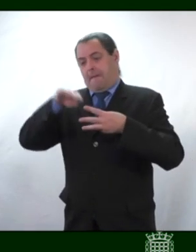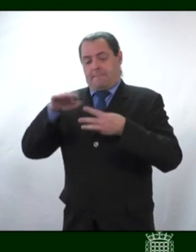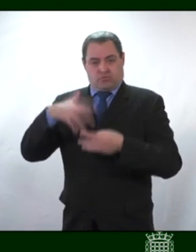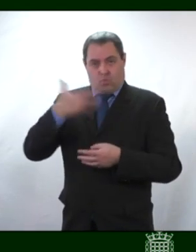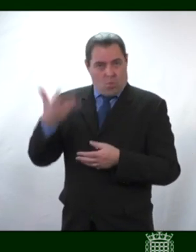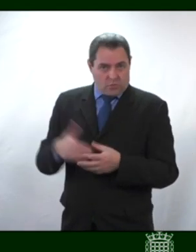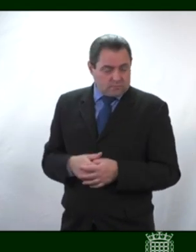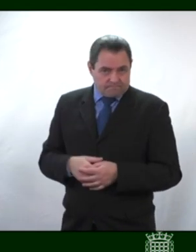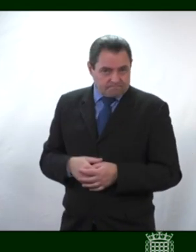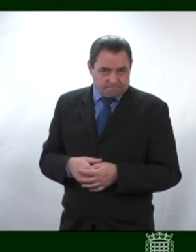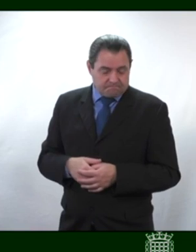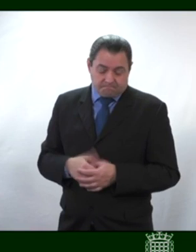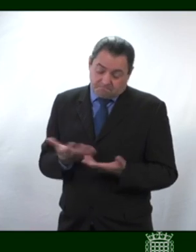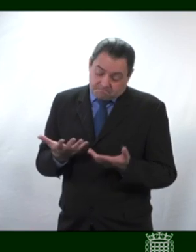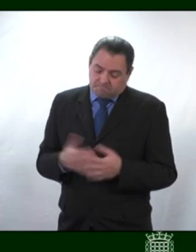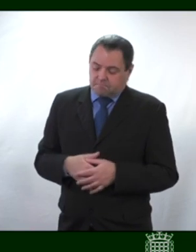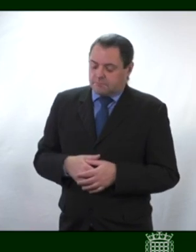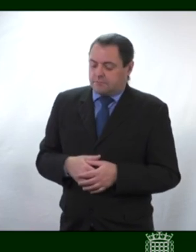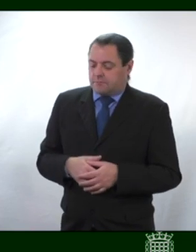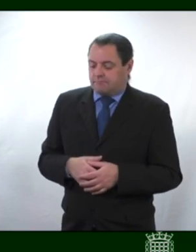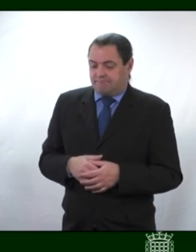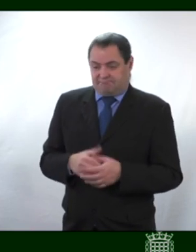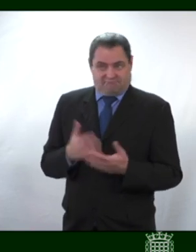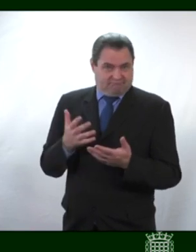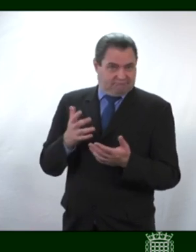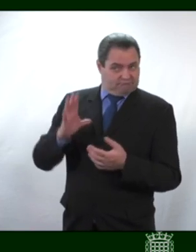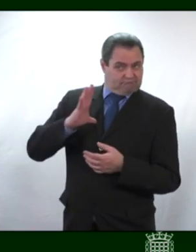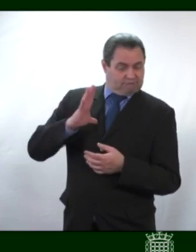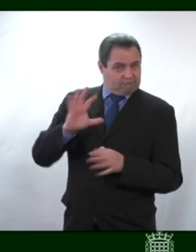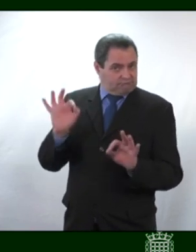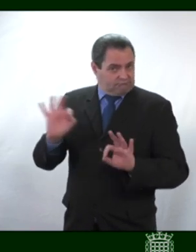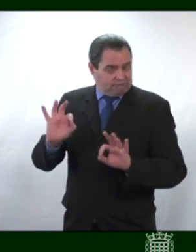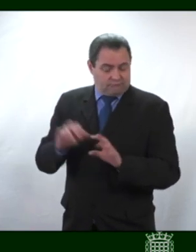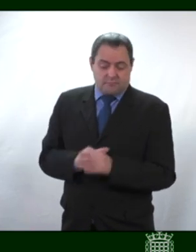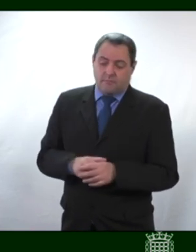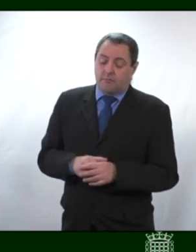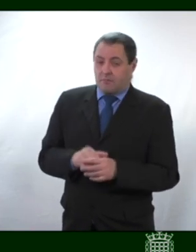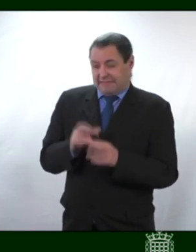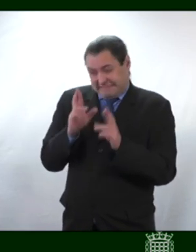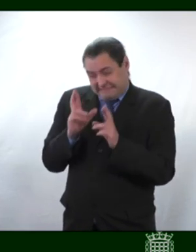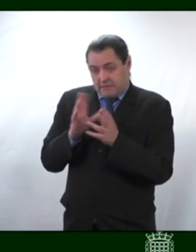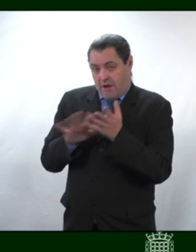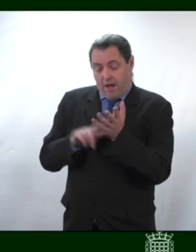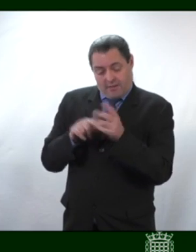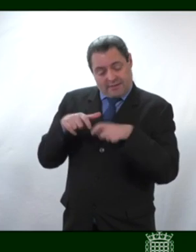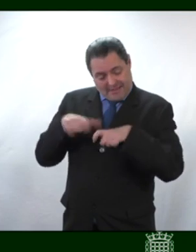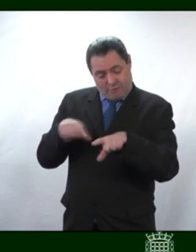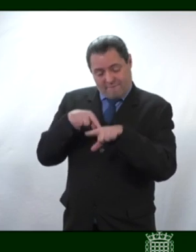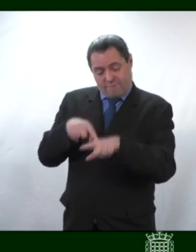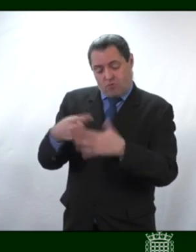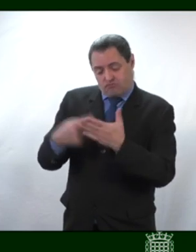into a higher tier. There are no plans to do so at the moment, and I urge the people of Hull to keep following the rules and